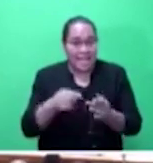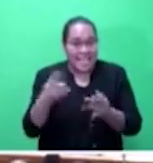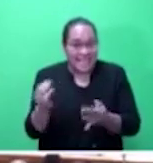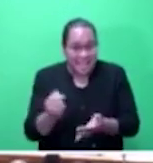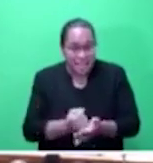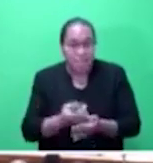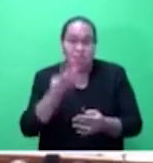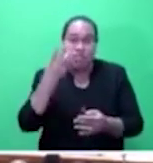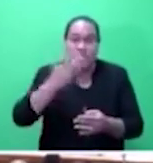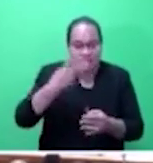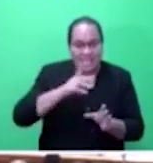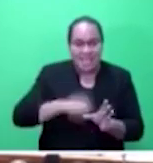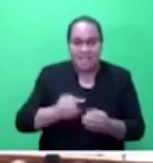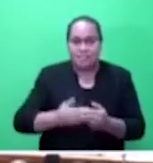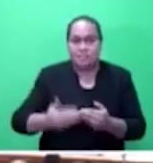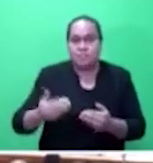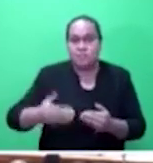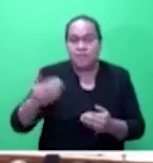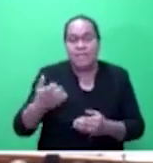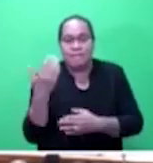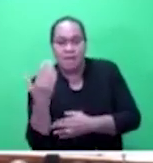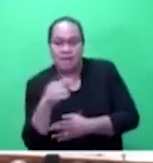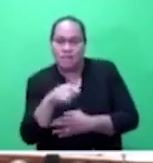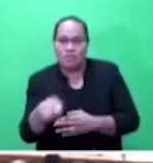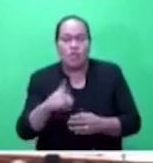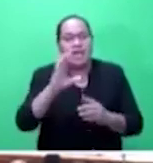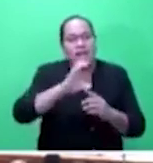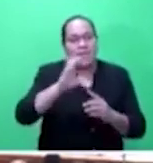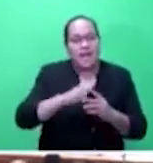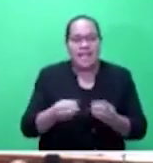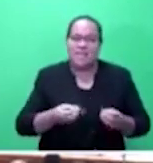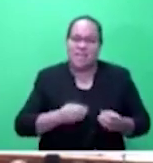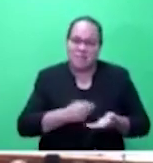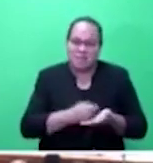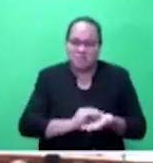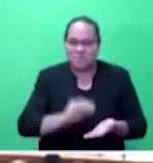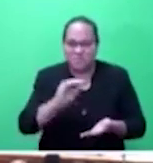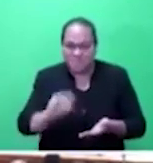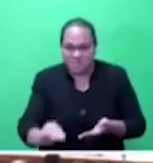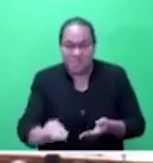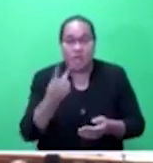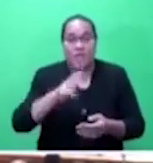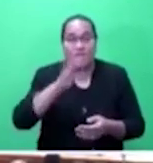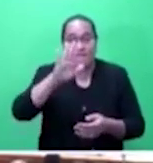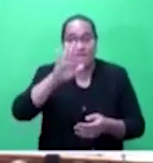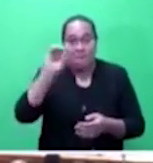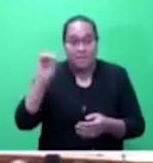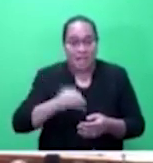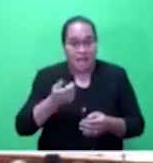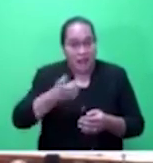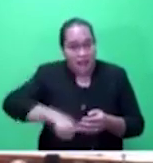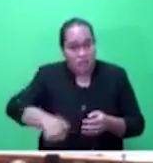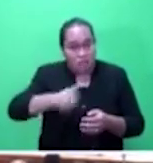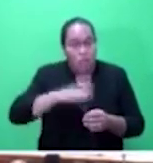or 13 years, depending on the level of capital investment. An investment allowance of 25% will also be allowed to